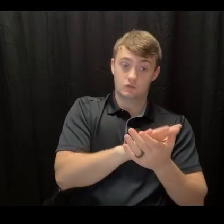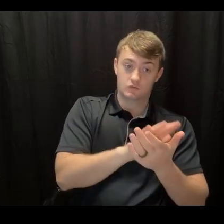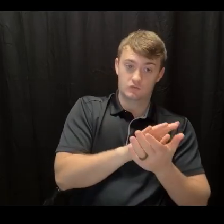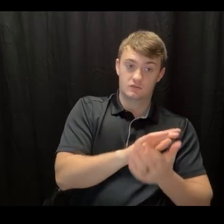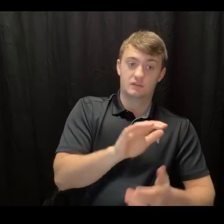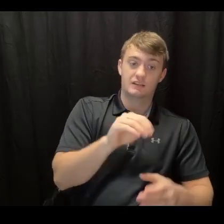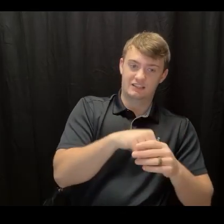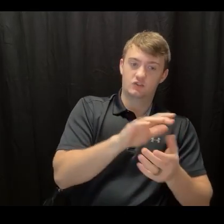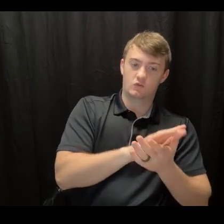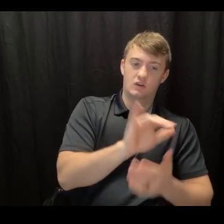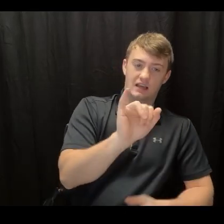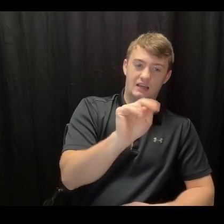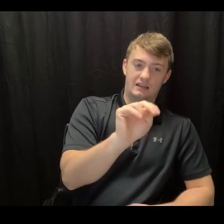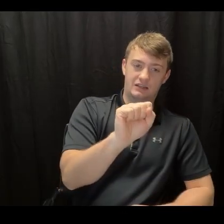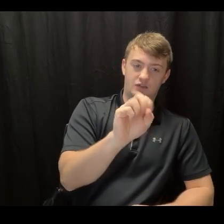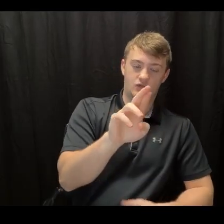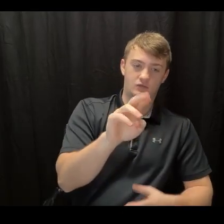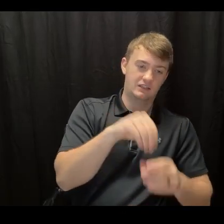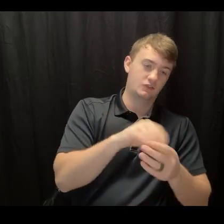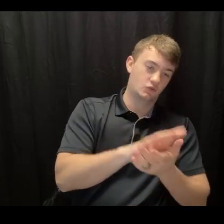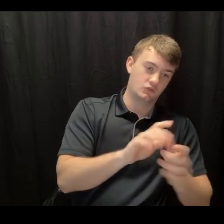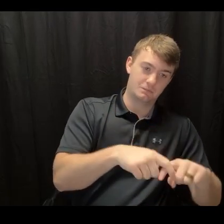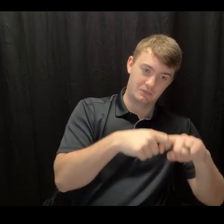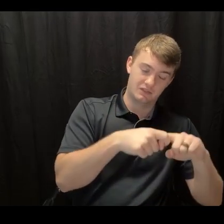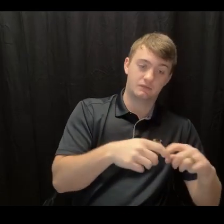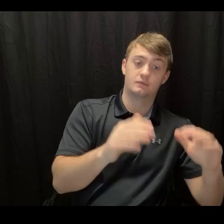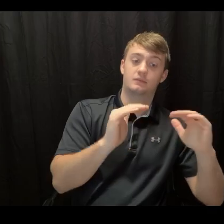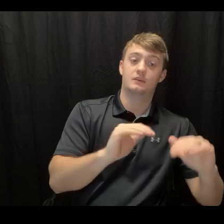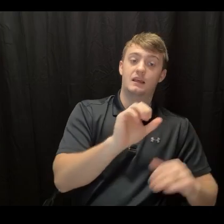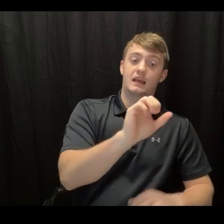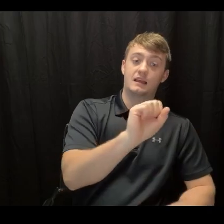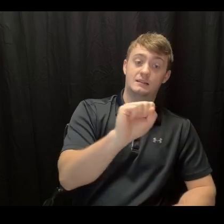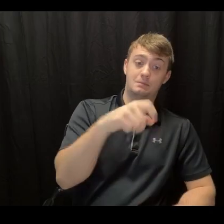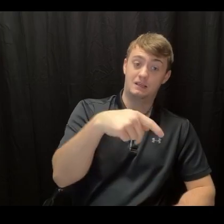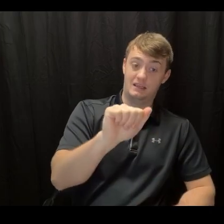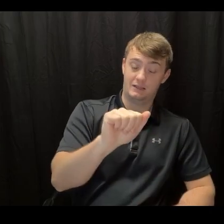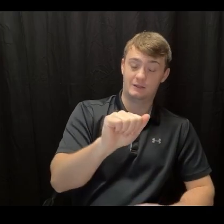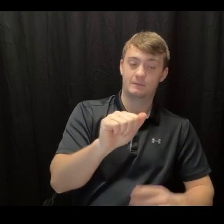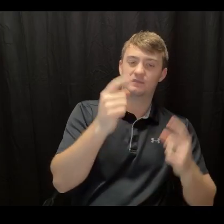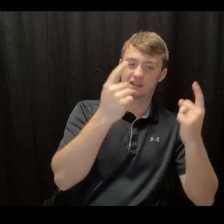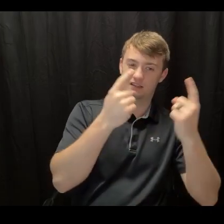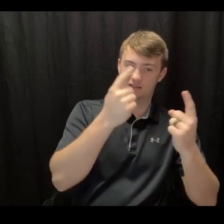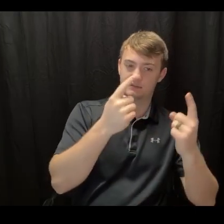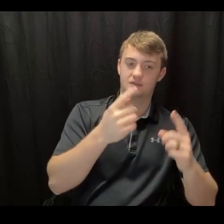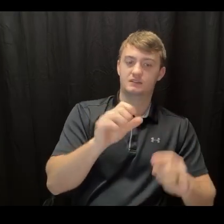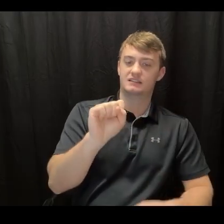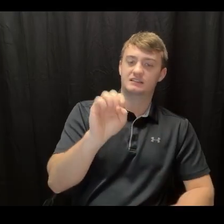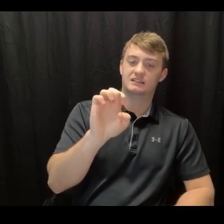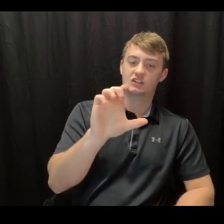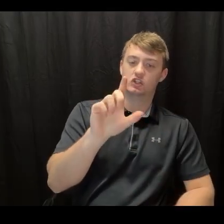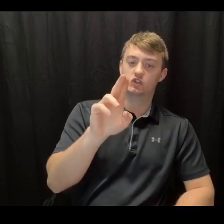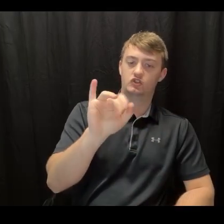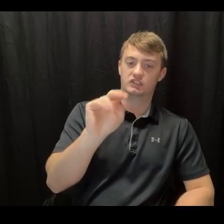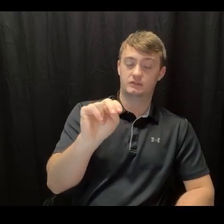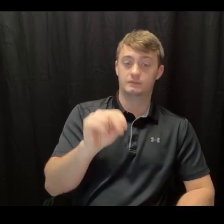removals are an in-school INSR, which is in-school suspension, or SSP8, which is considered a